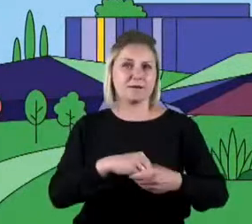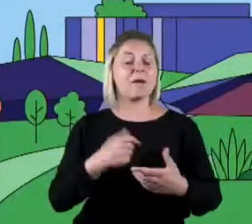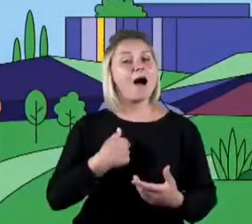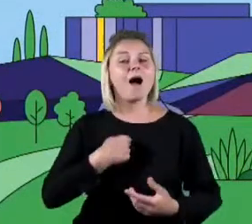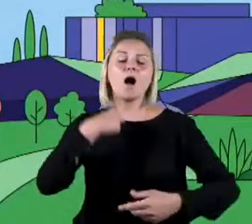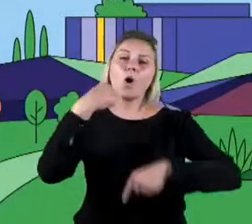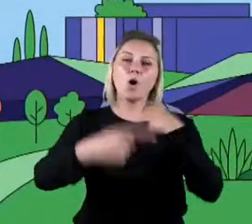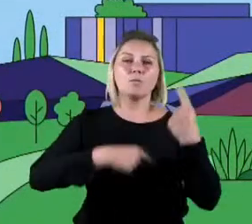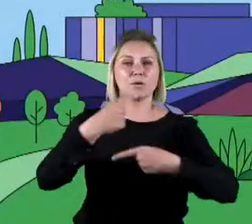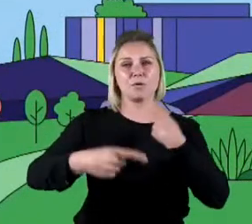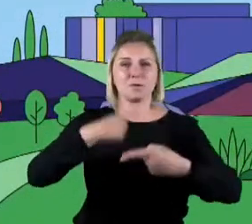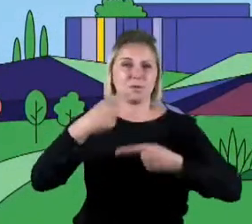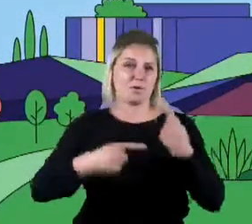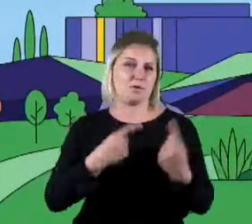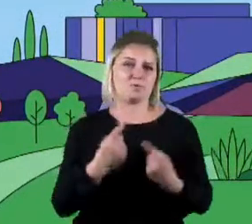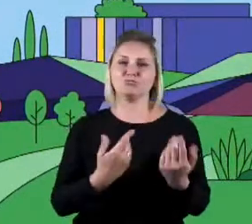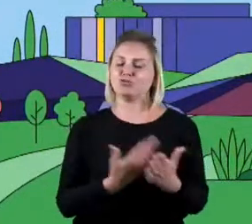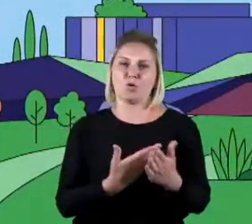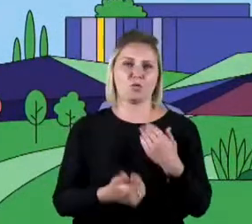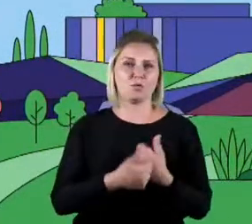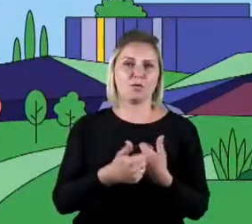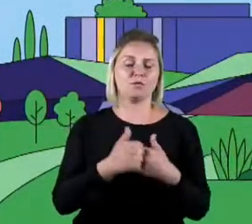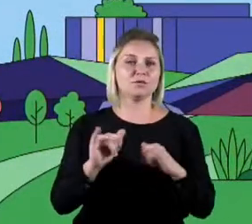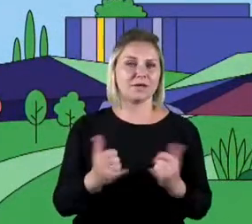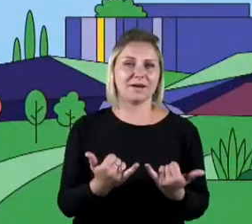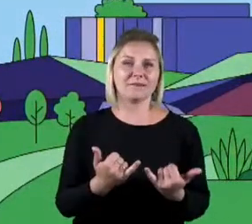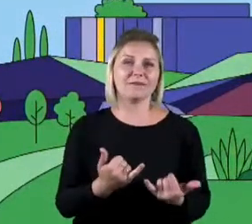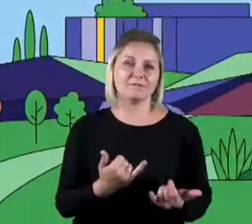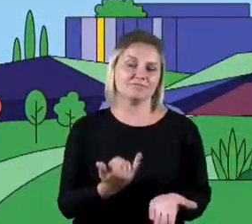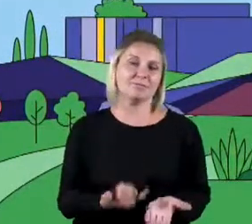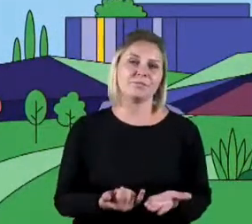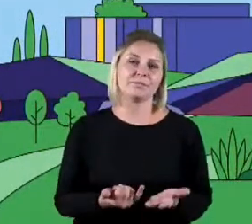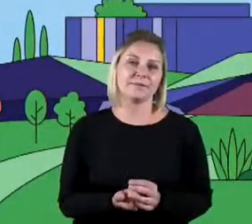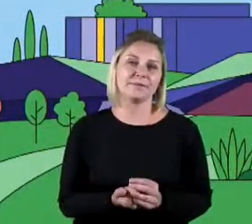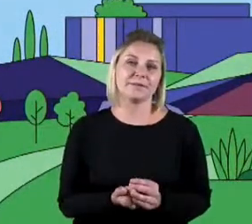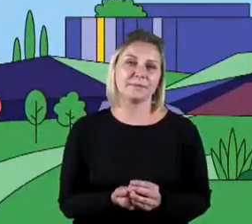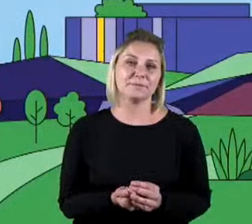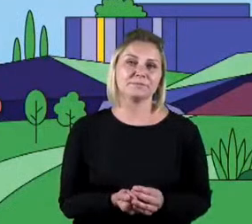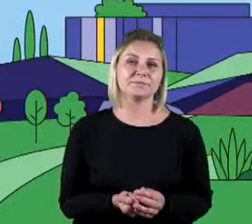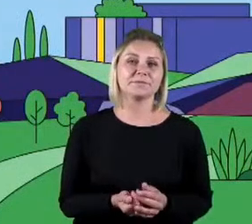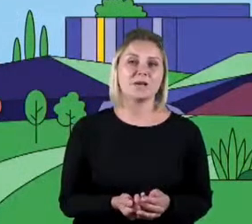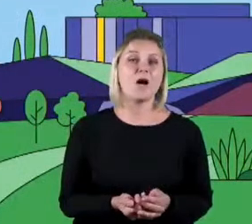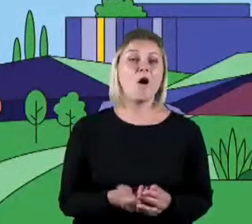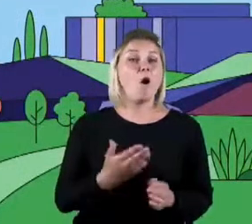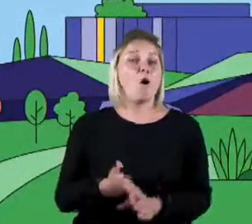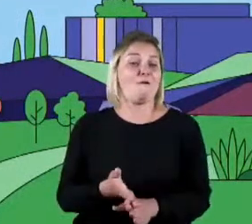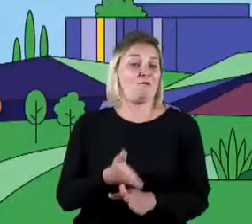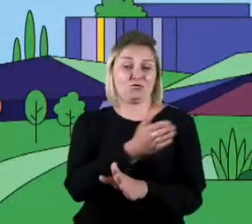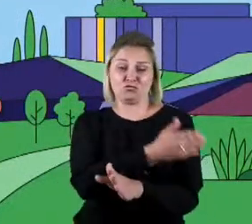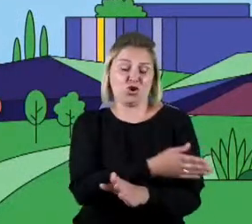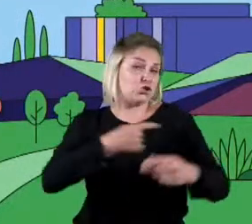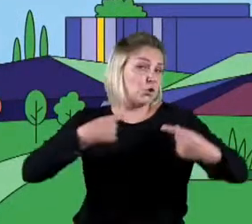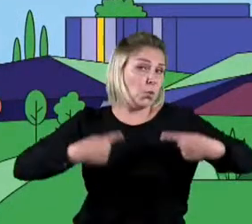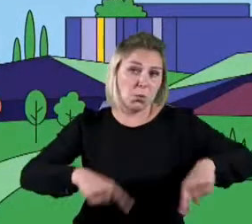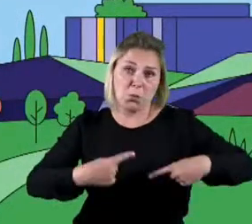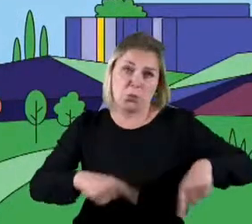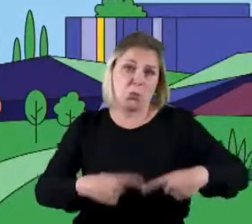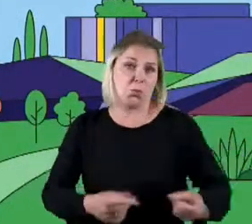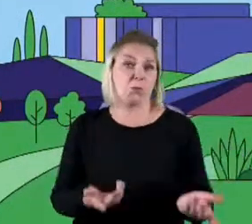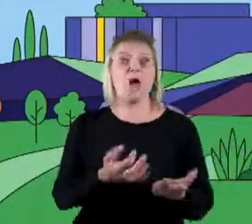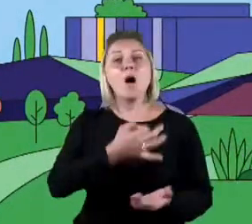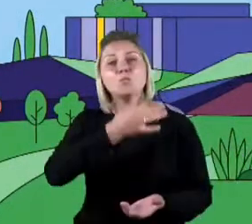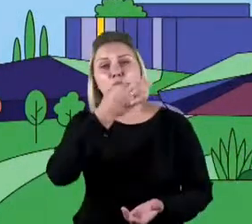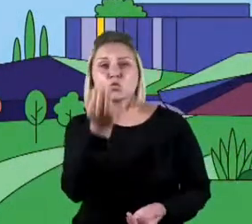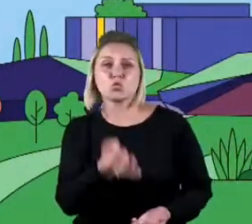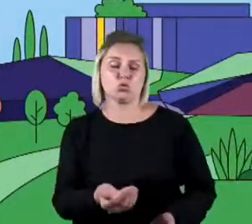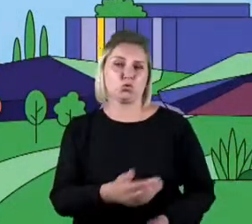electric mobility system, and I'm telling you this from a very simple reason. Because we have done